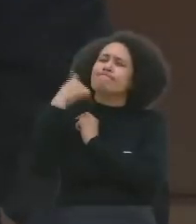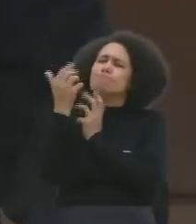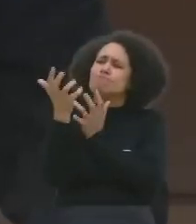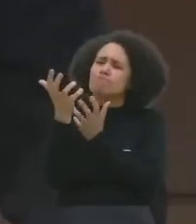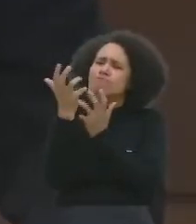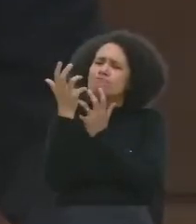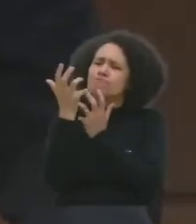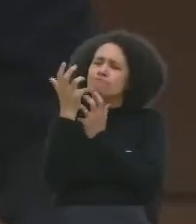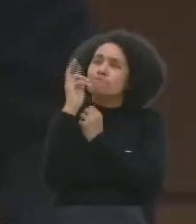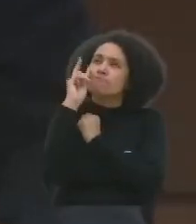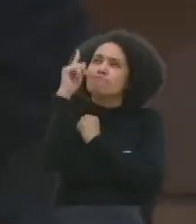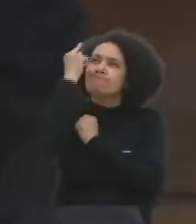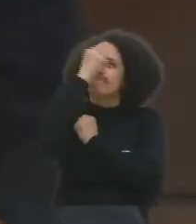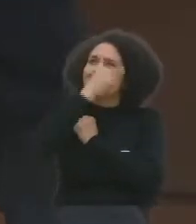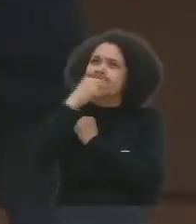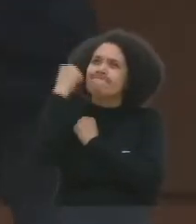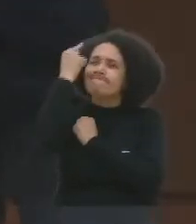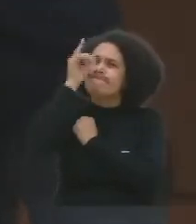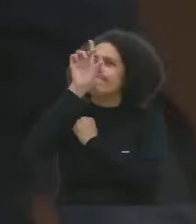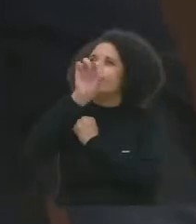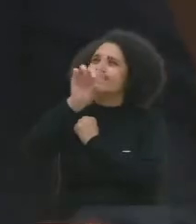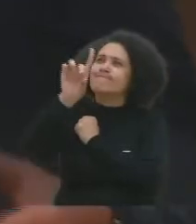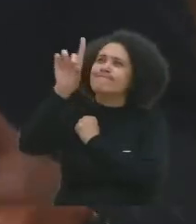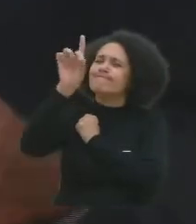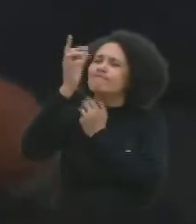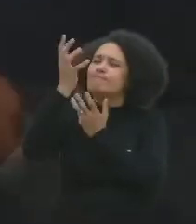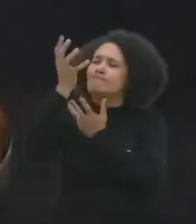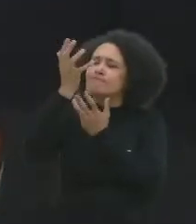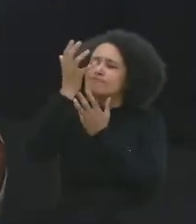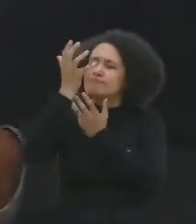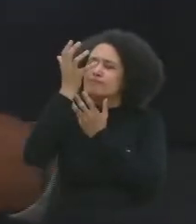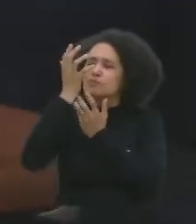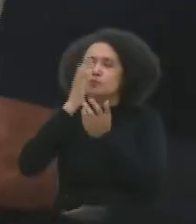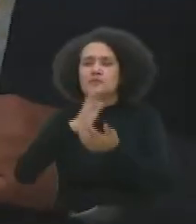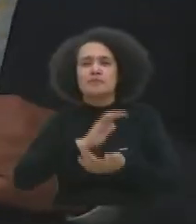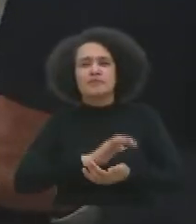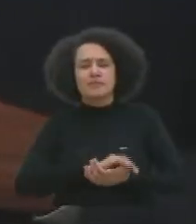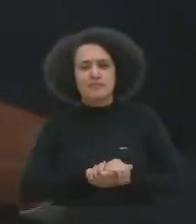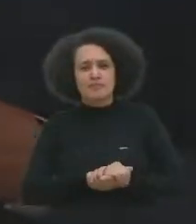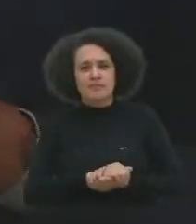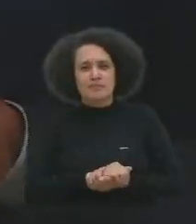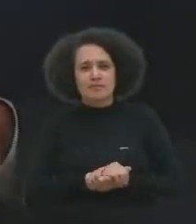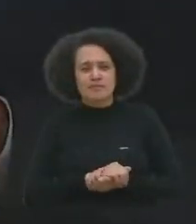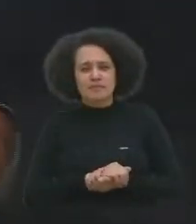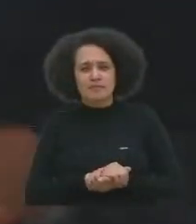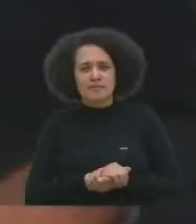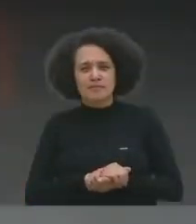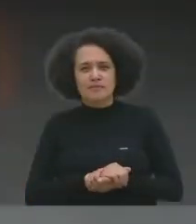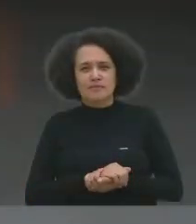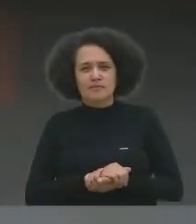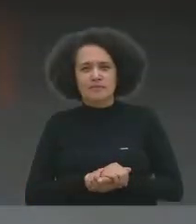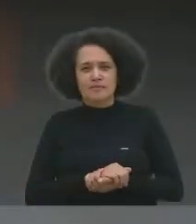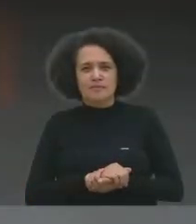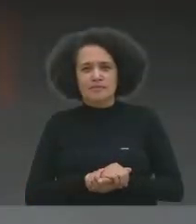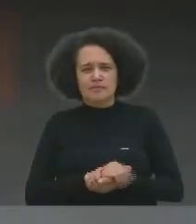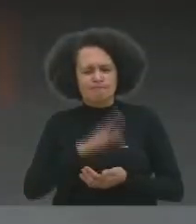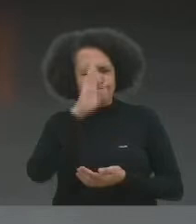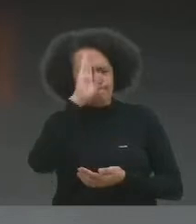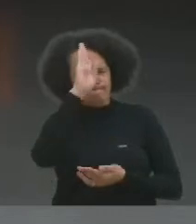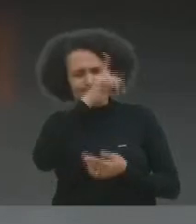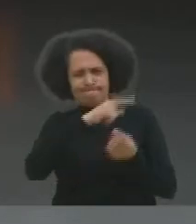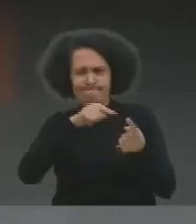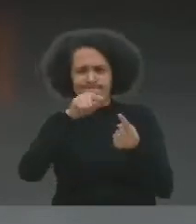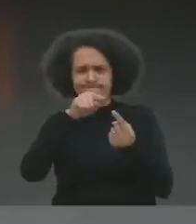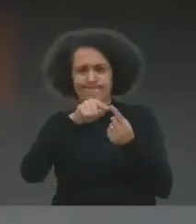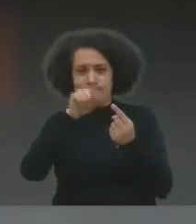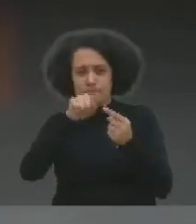a face de Deus. Humility is the key. A chave é a humildade. The scripture tells